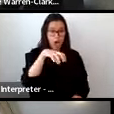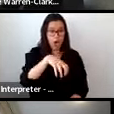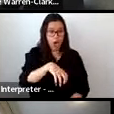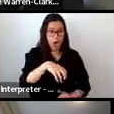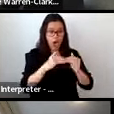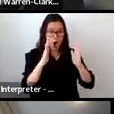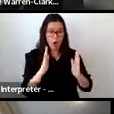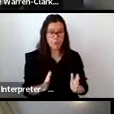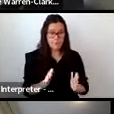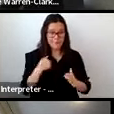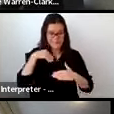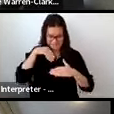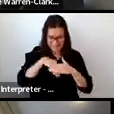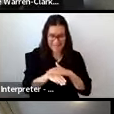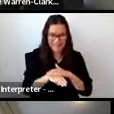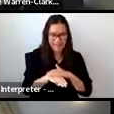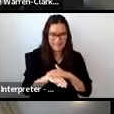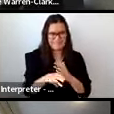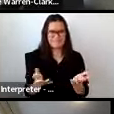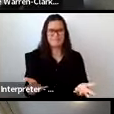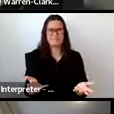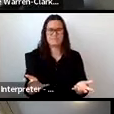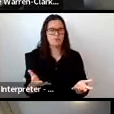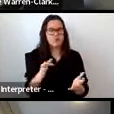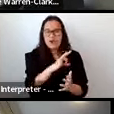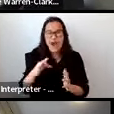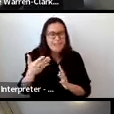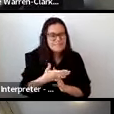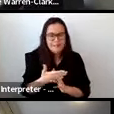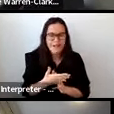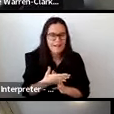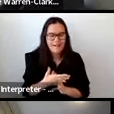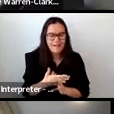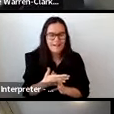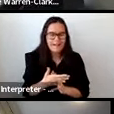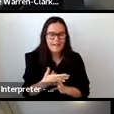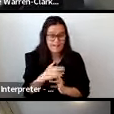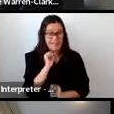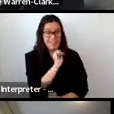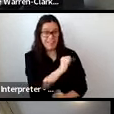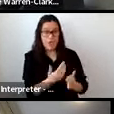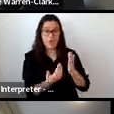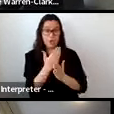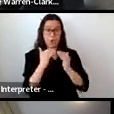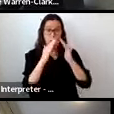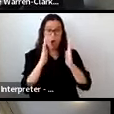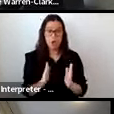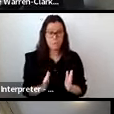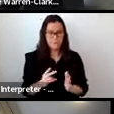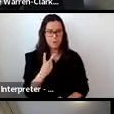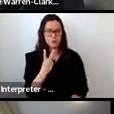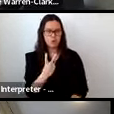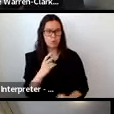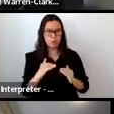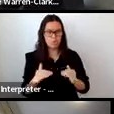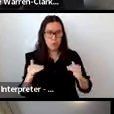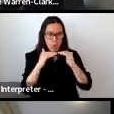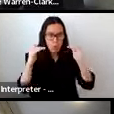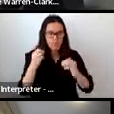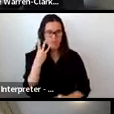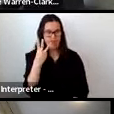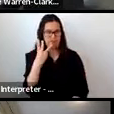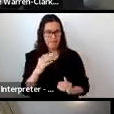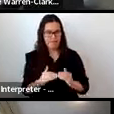Their new builds are 2 to 3 stories. That is not accessible. Even if you have